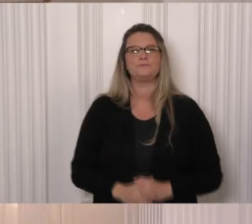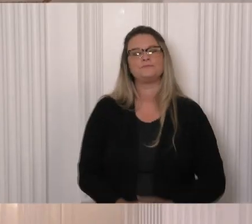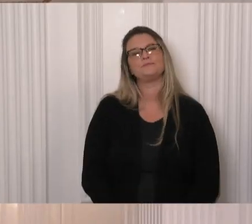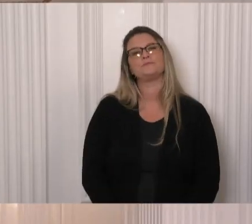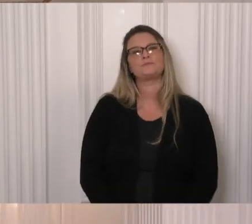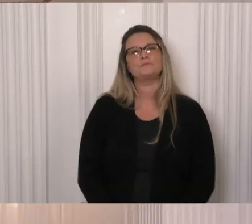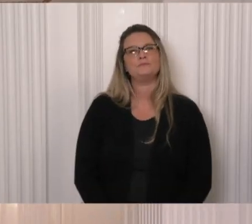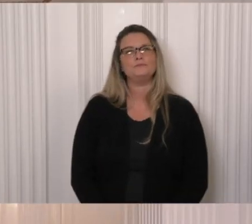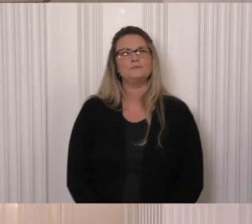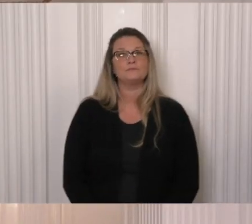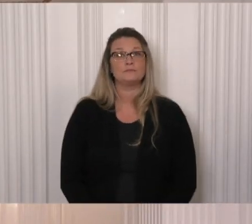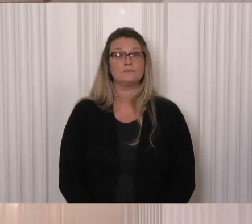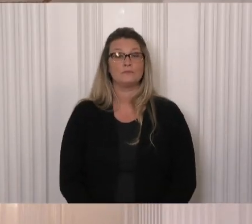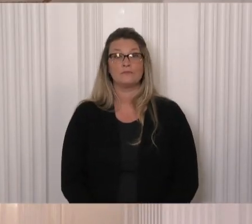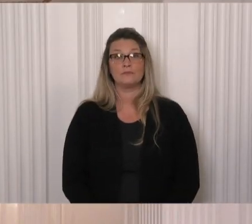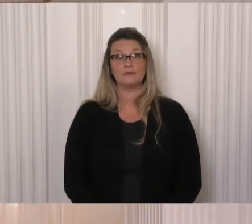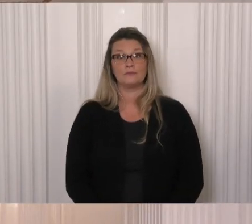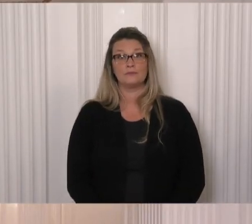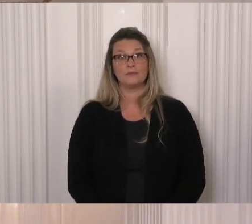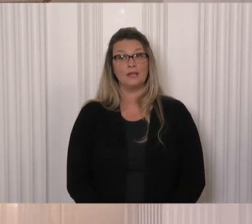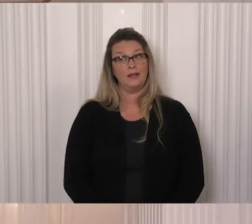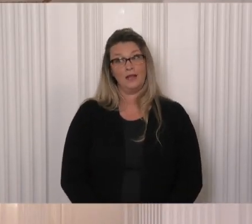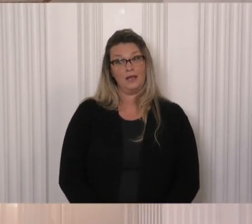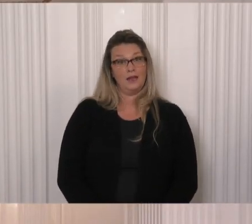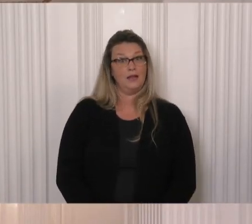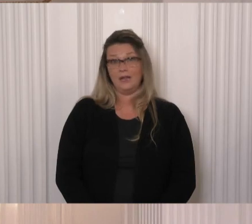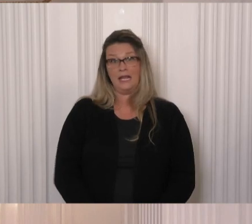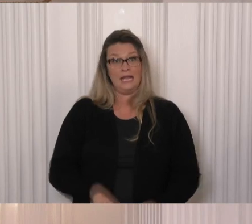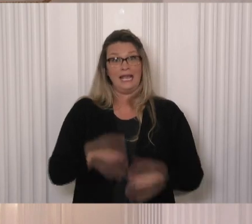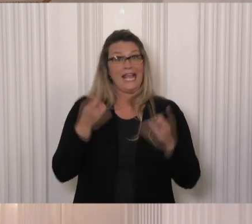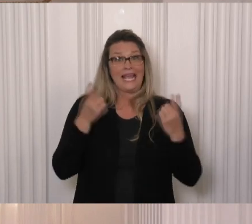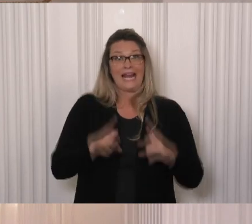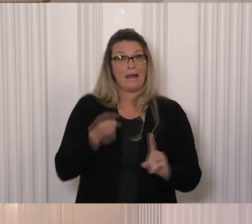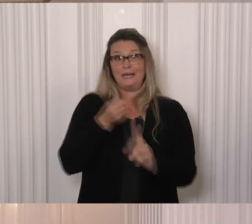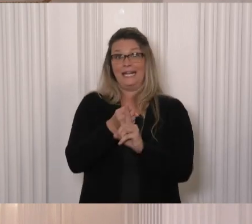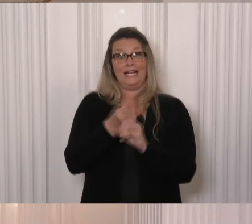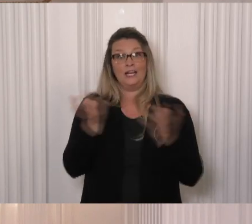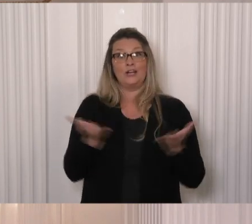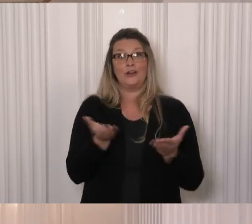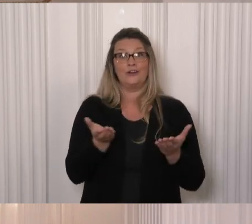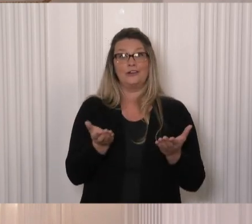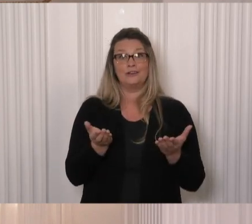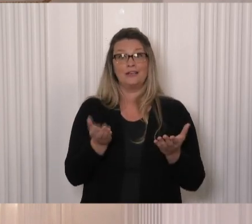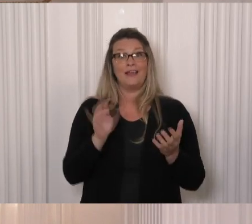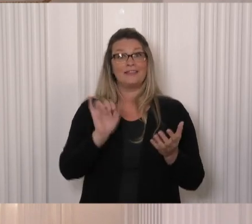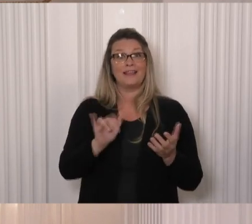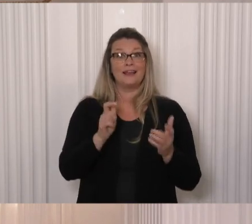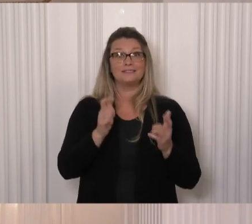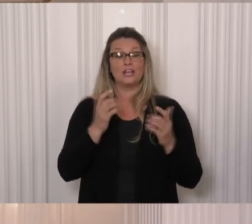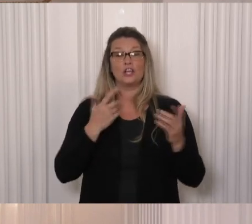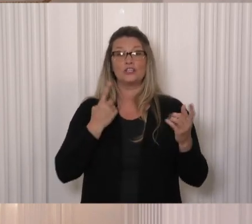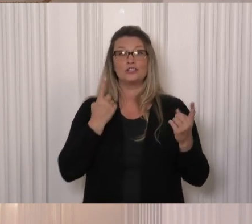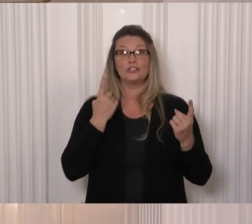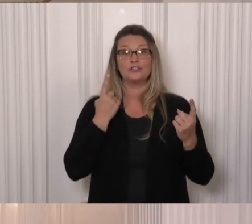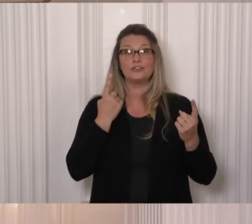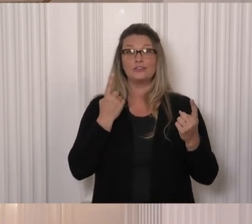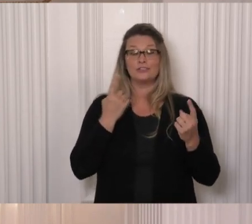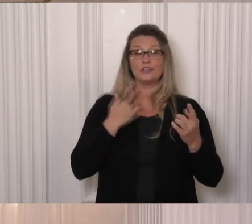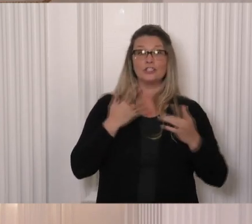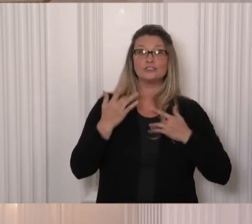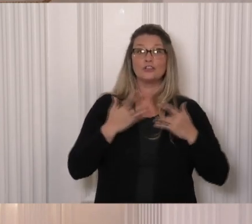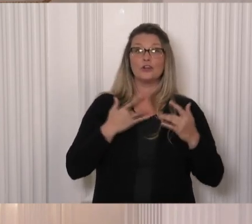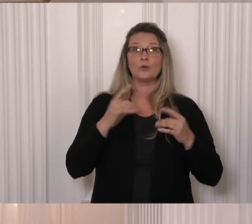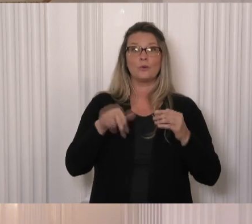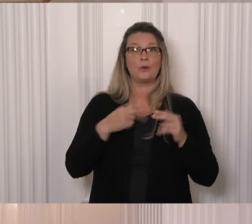that what was supposed to happen happened here. So, one is always concerned when you have a case of an